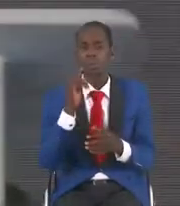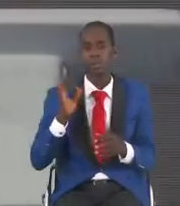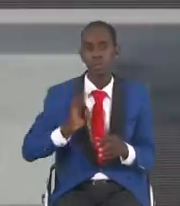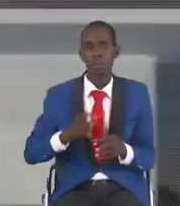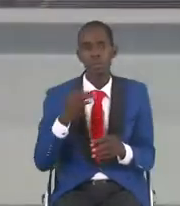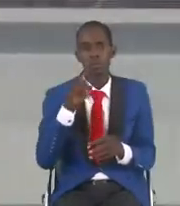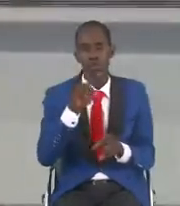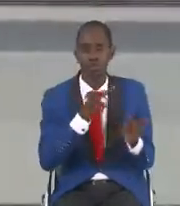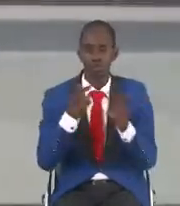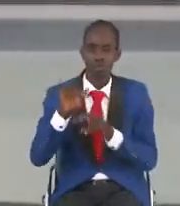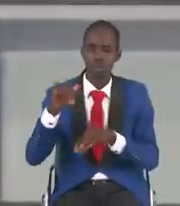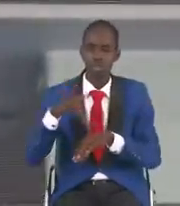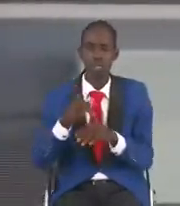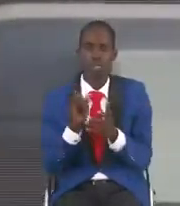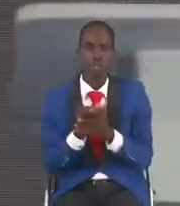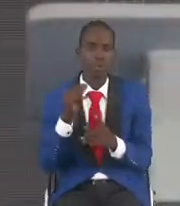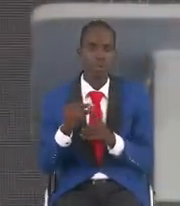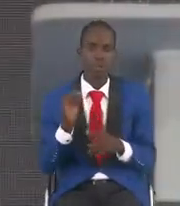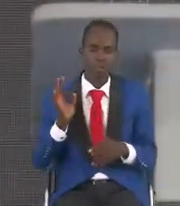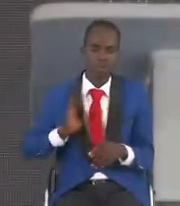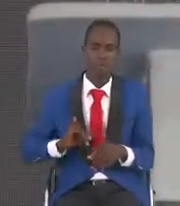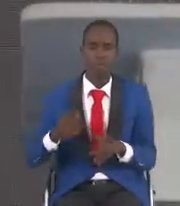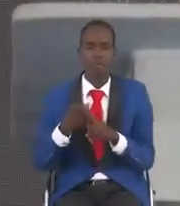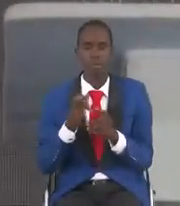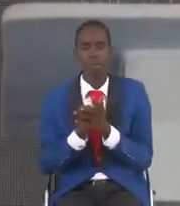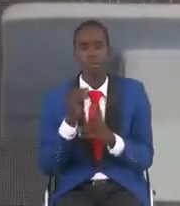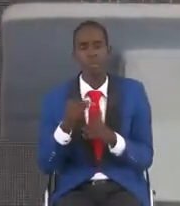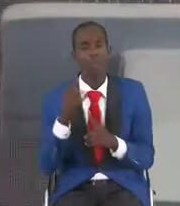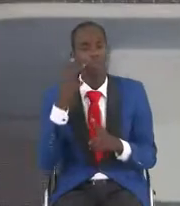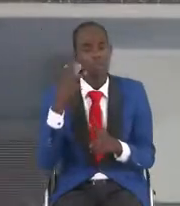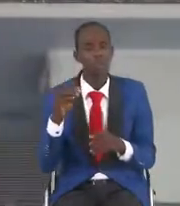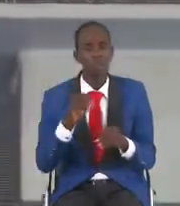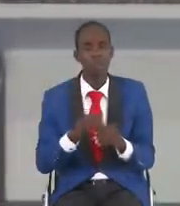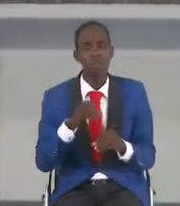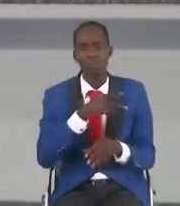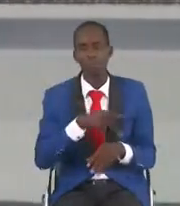that word, benefiting from that word. In verse 130,